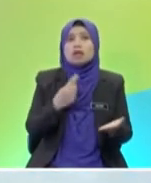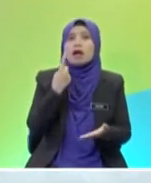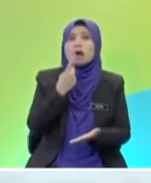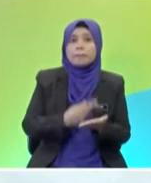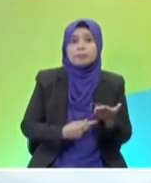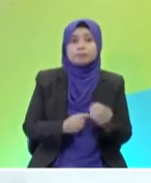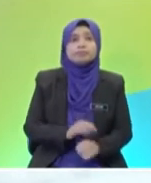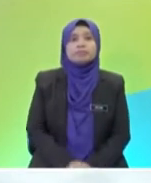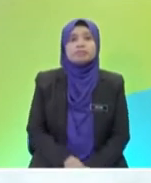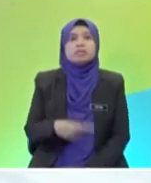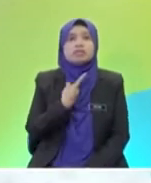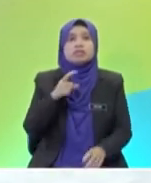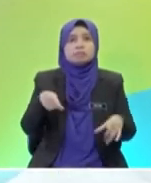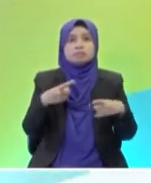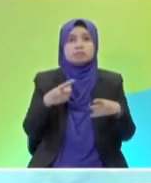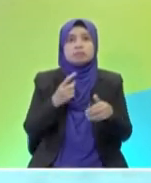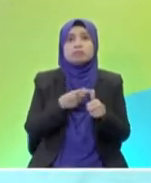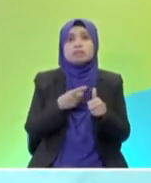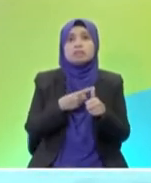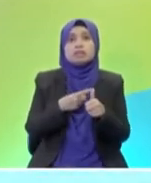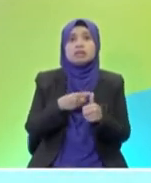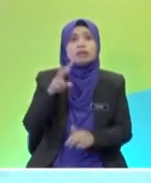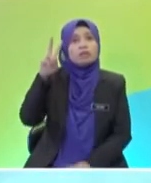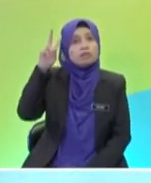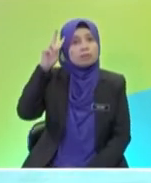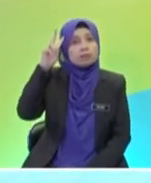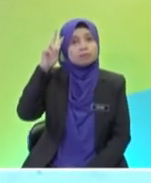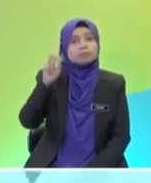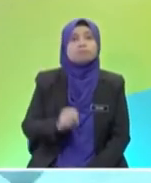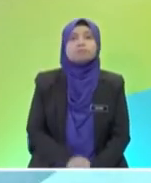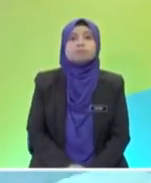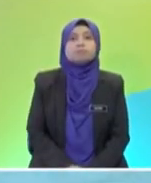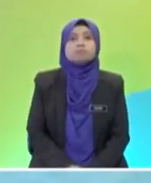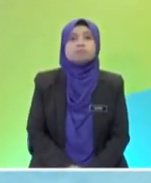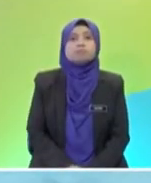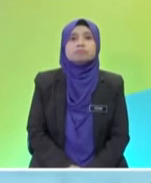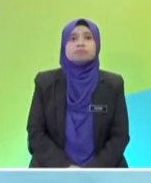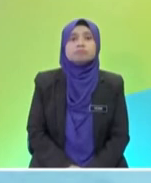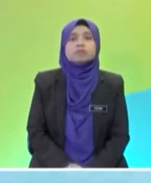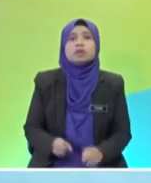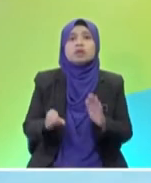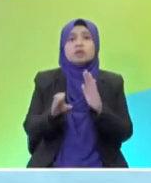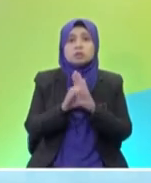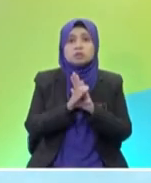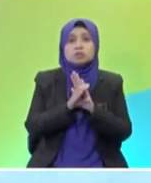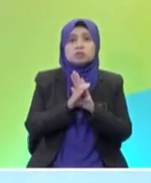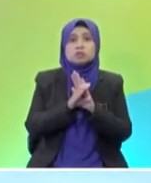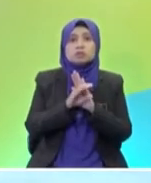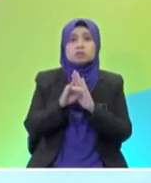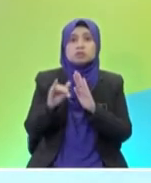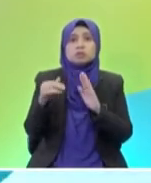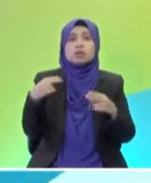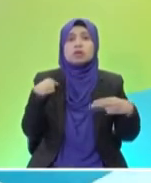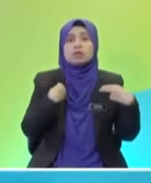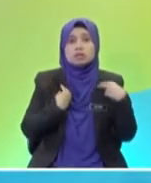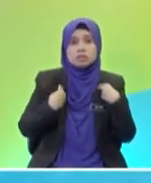okay, to? Okay, maybe we can go with Vimal? Vimal. Okay, Vimal. Yes, teacher, the example of animals